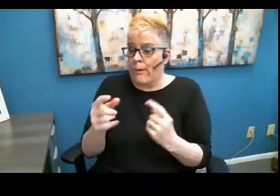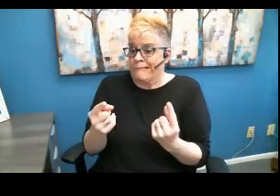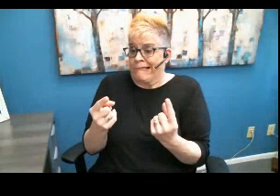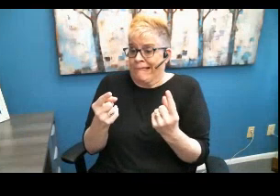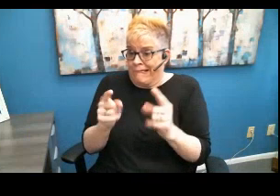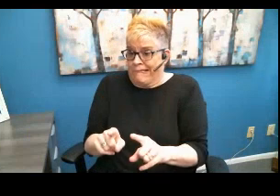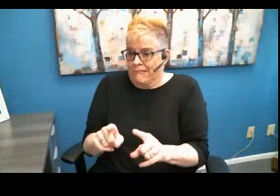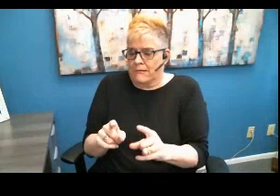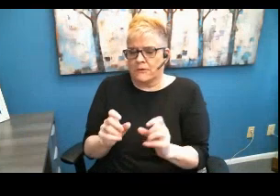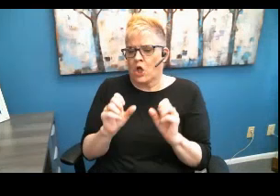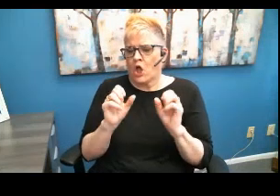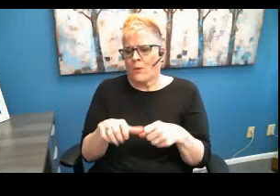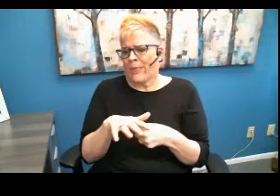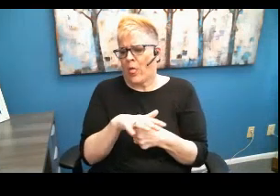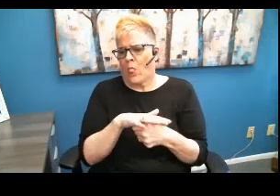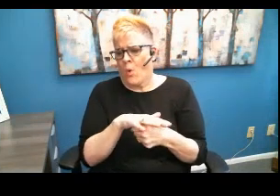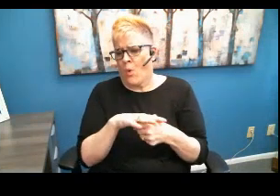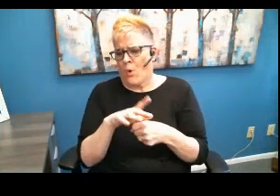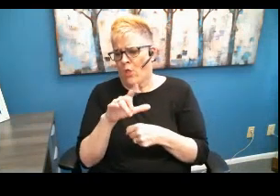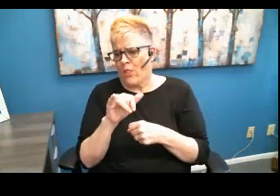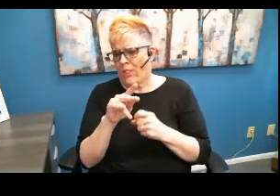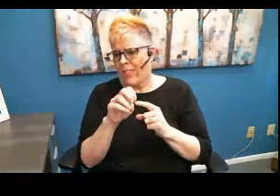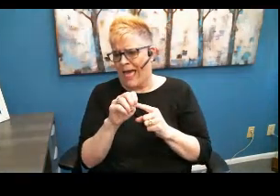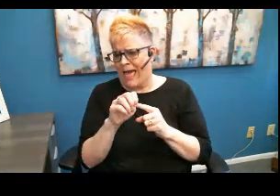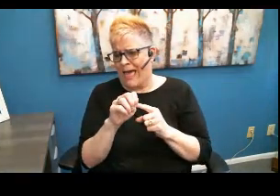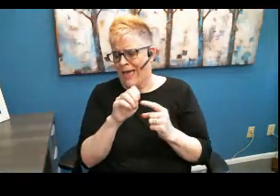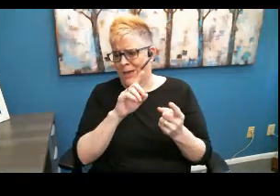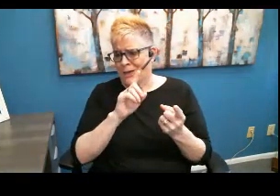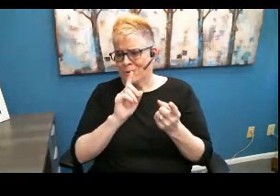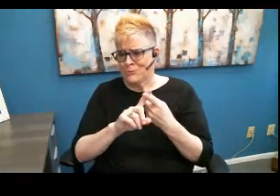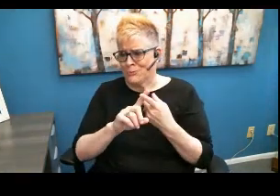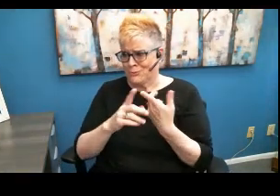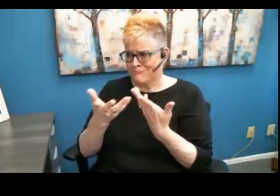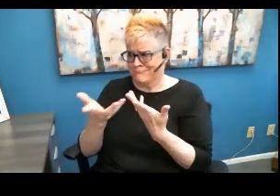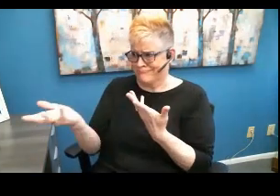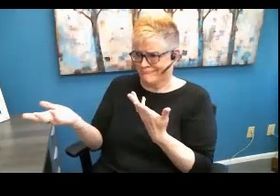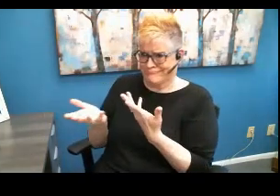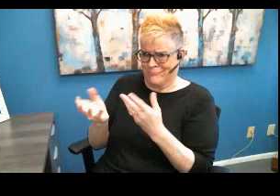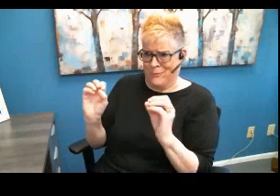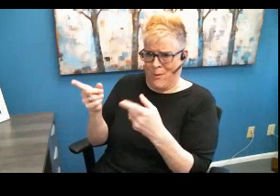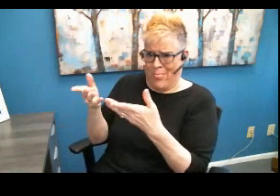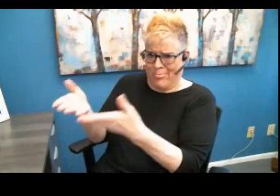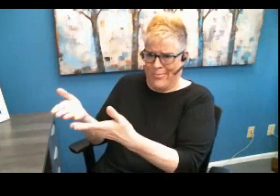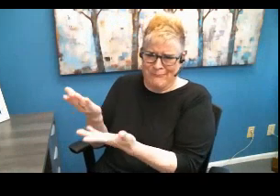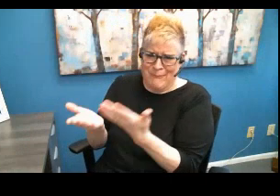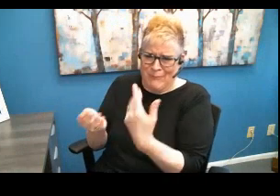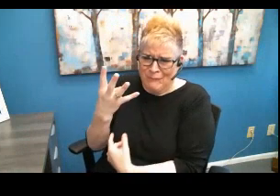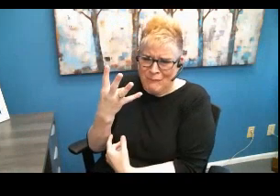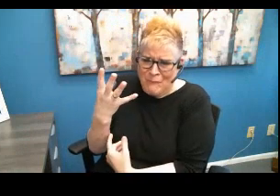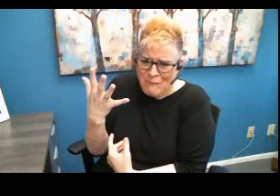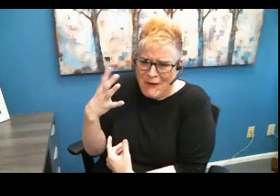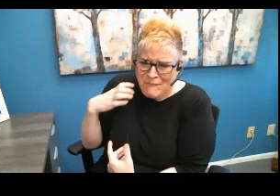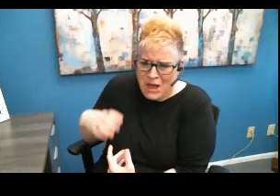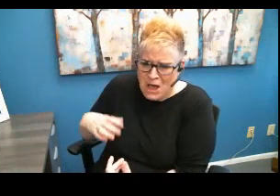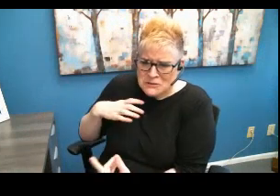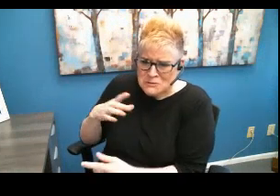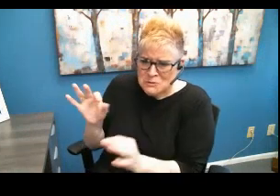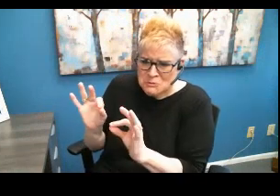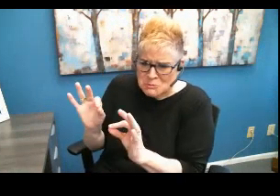be just a local line that's going to a dead end cul-de-sac, and you may affect a handful of customers, or it could be